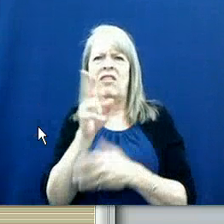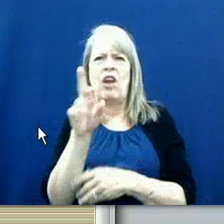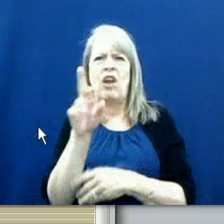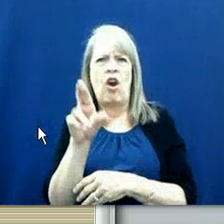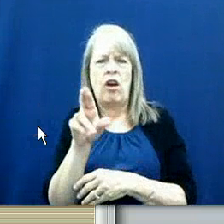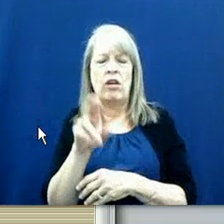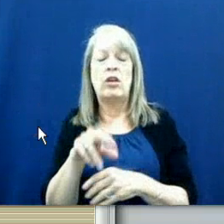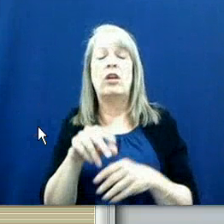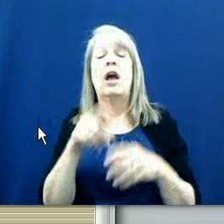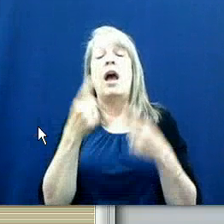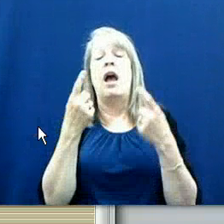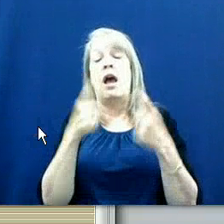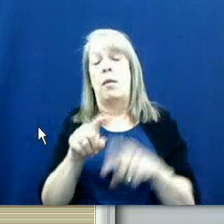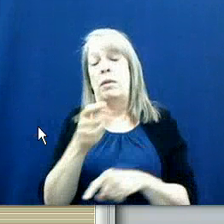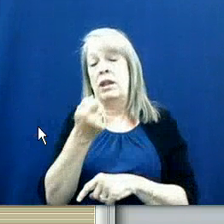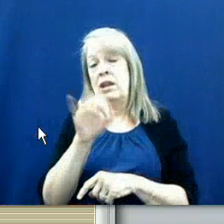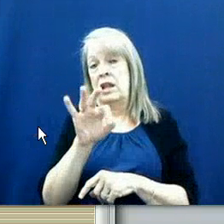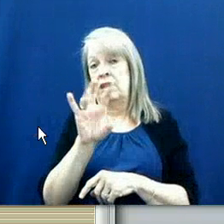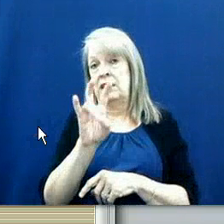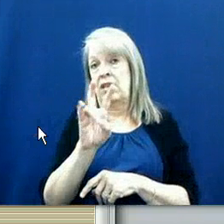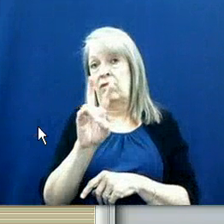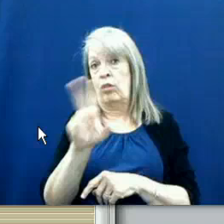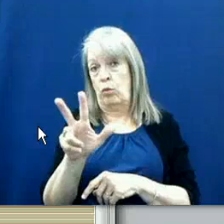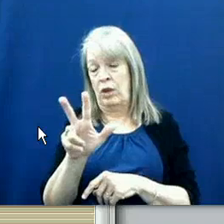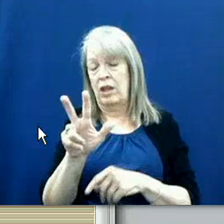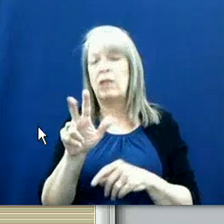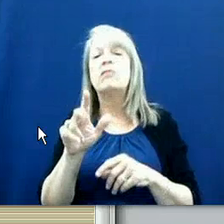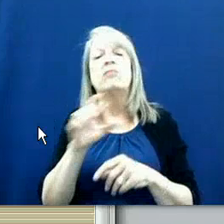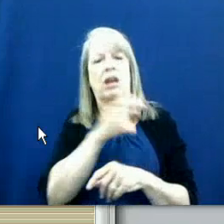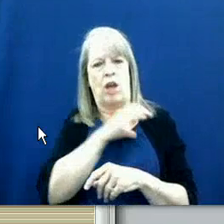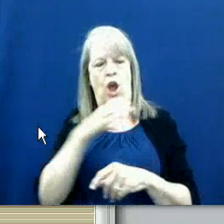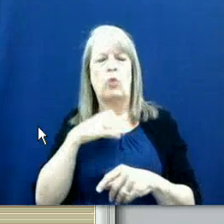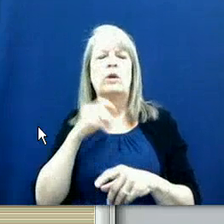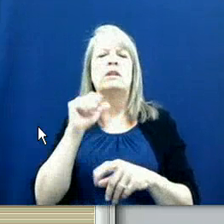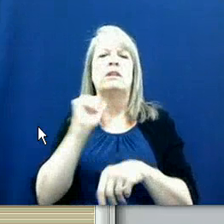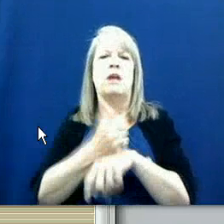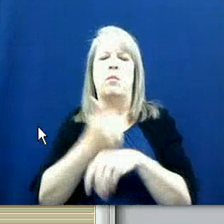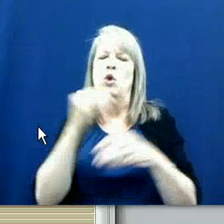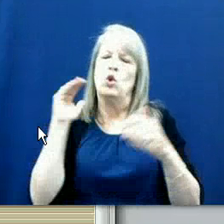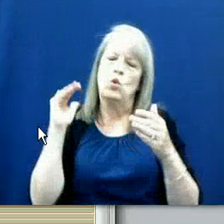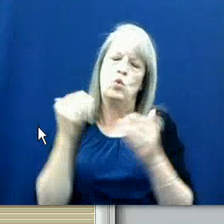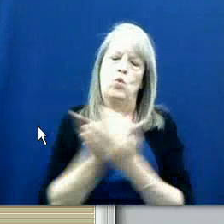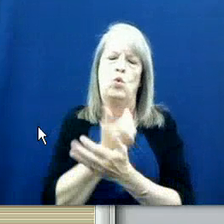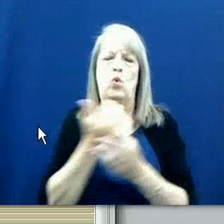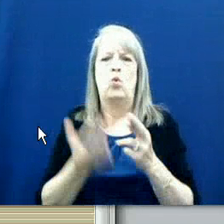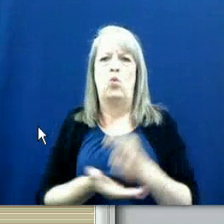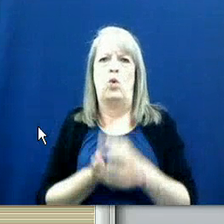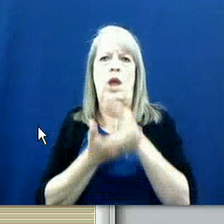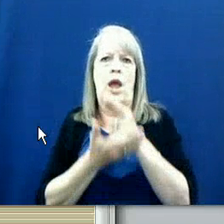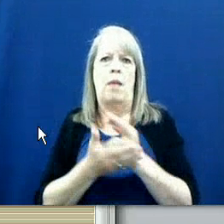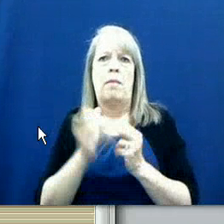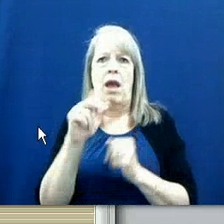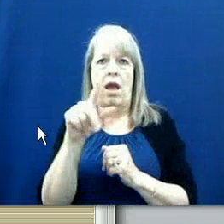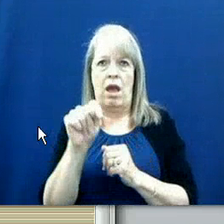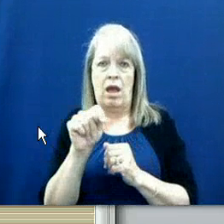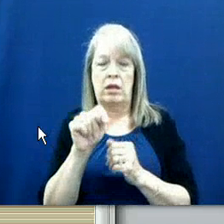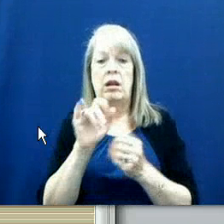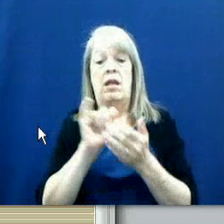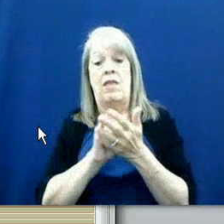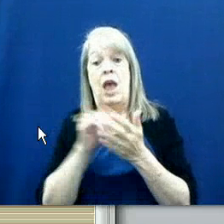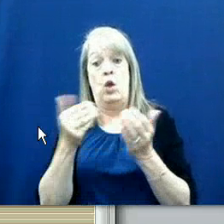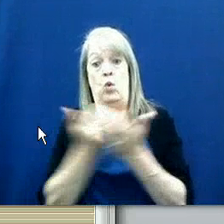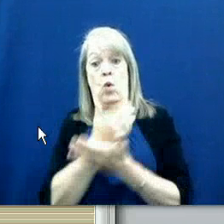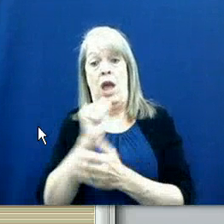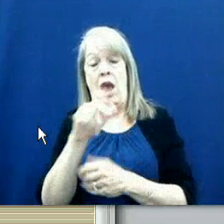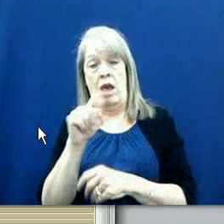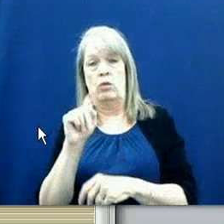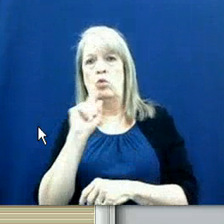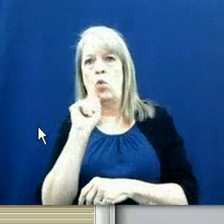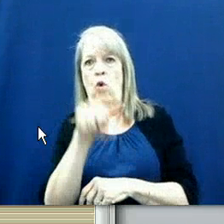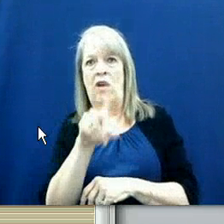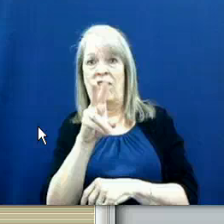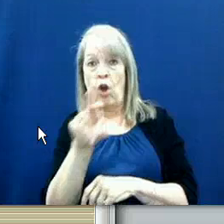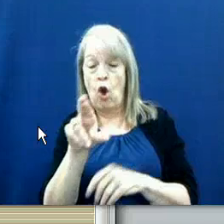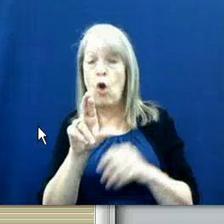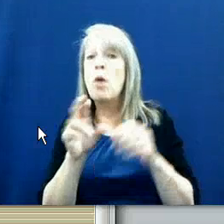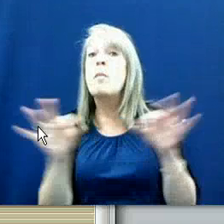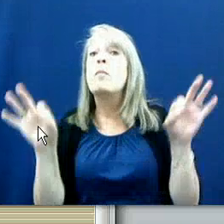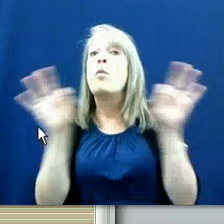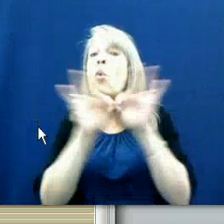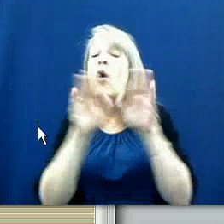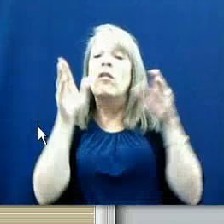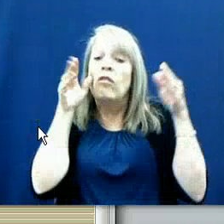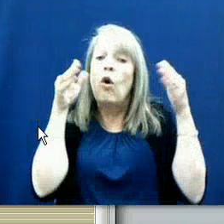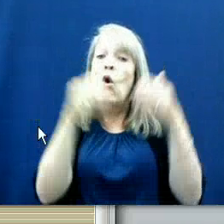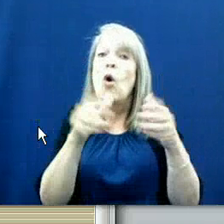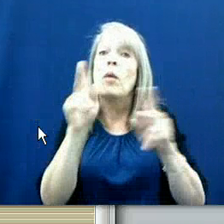1973, Congress responded with a completely new Rehab Act. This act directed VR to primarily serve people with